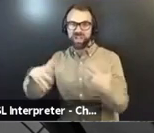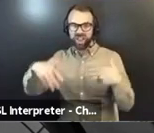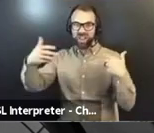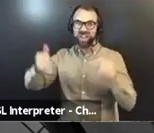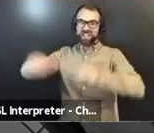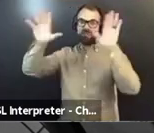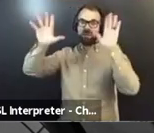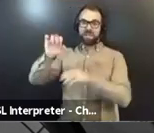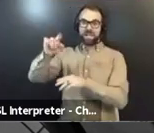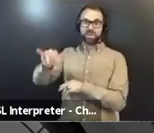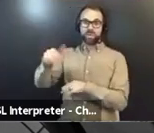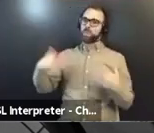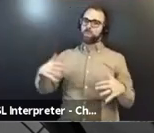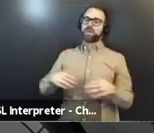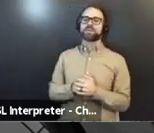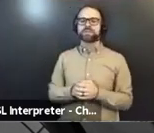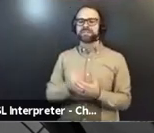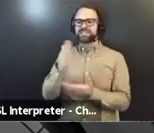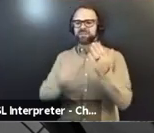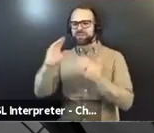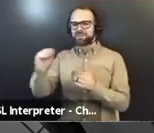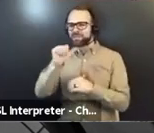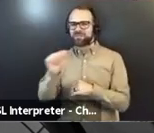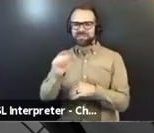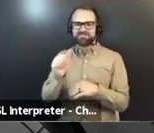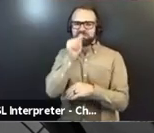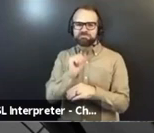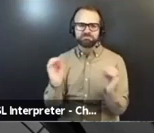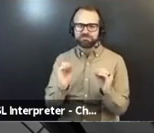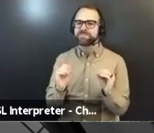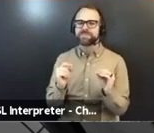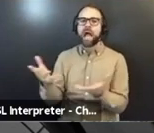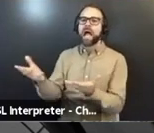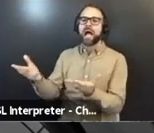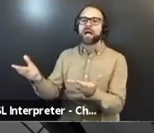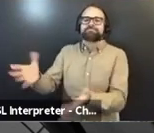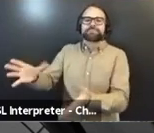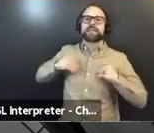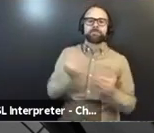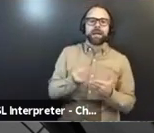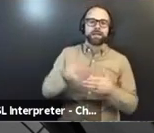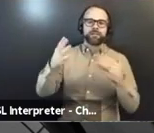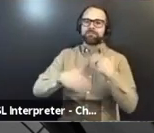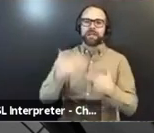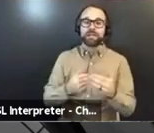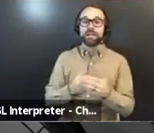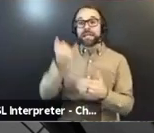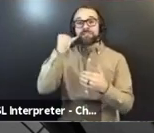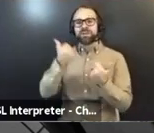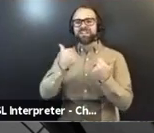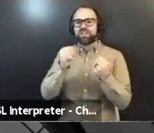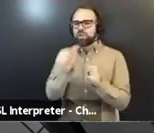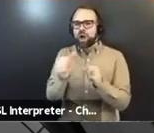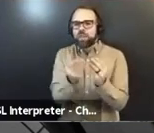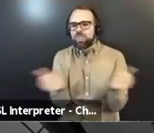things to give away. Some companies haven't got the patience, so they'll sort of just take the money and get it. I will concentrate and see if you can get it through non-dilutive, various